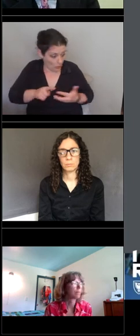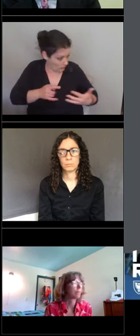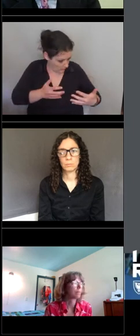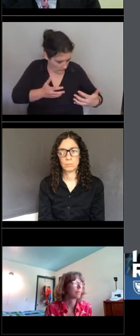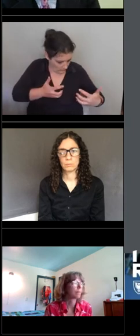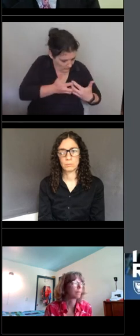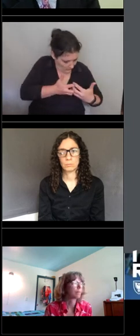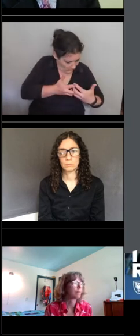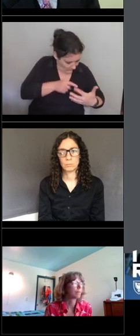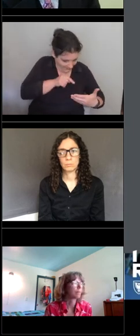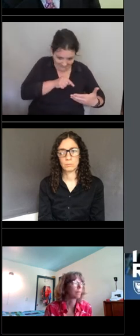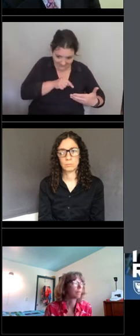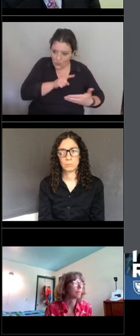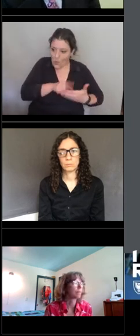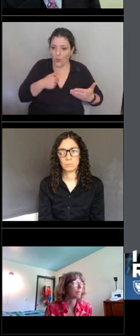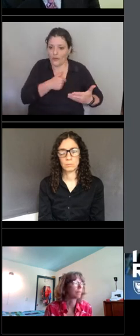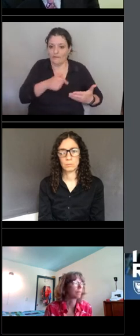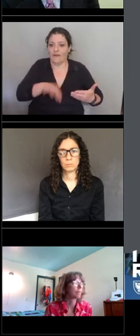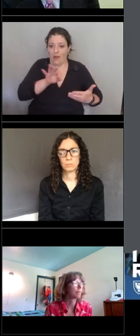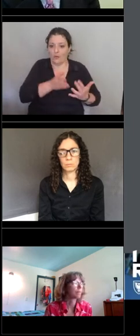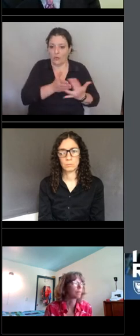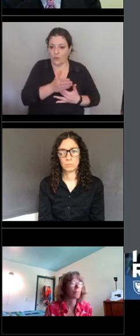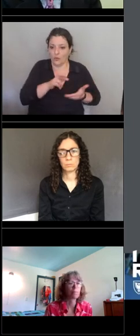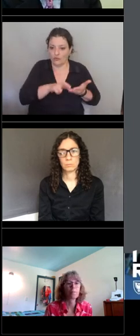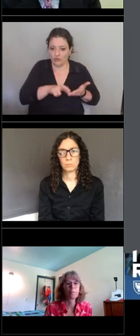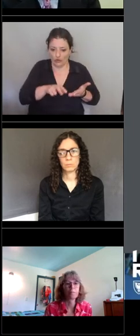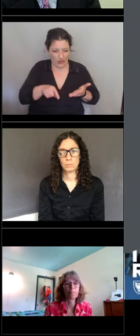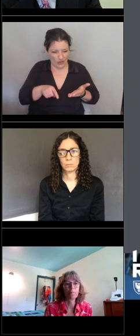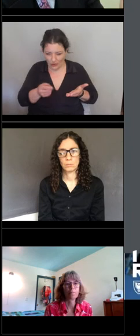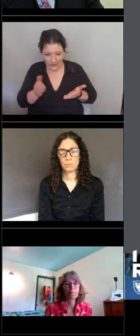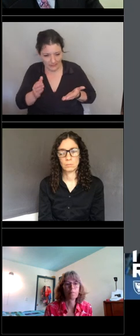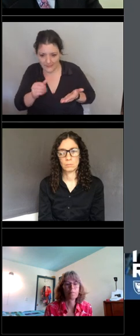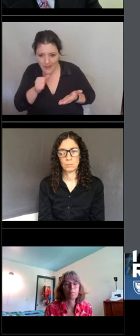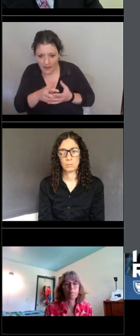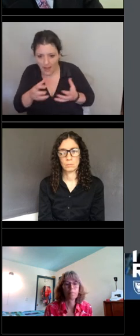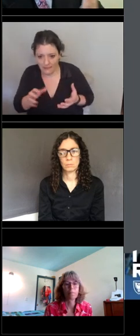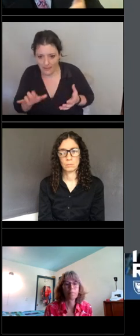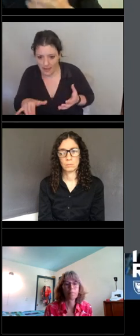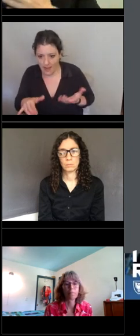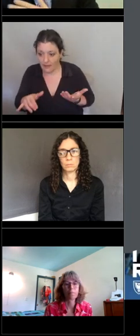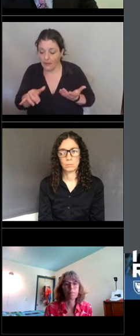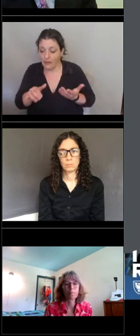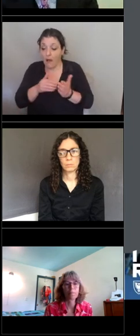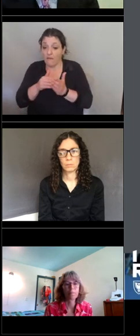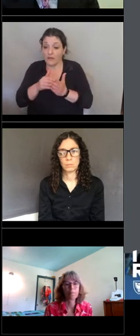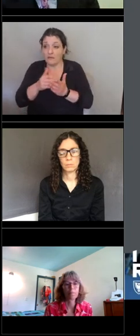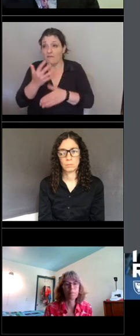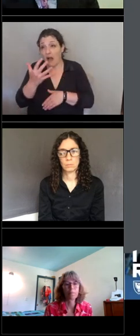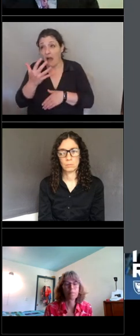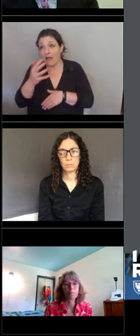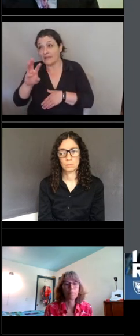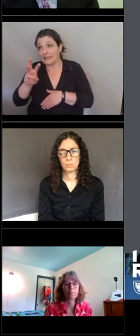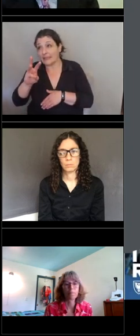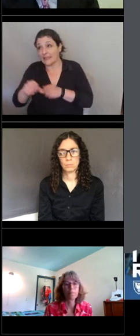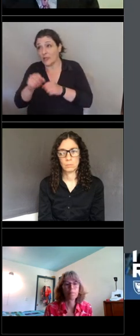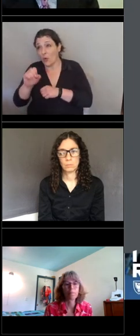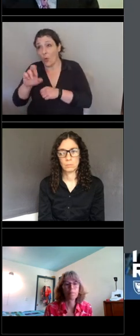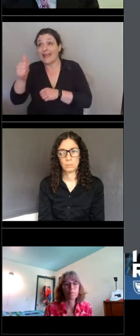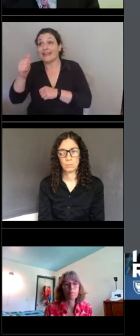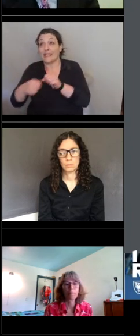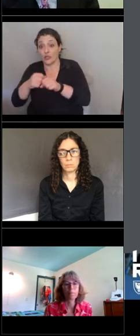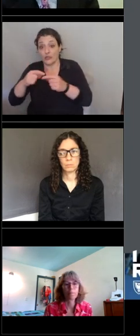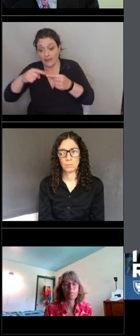brings me to, when they update their management plans, either on the 5-year, 6-year, or 10-year plans